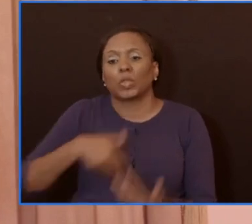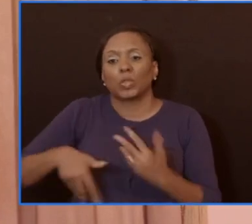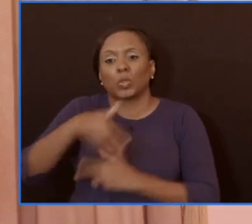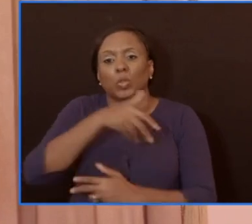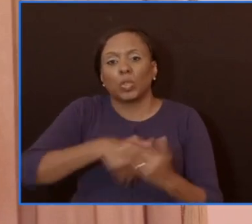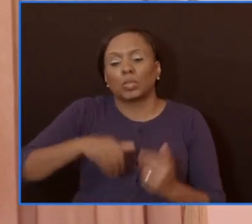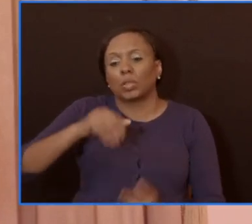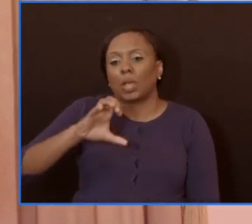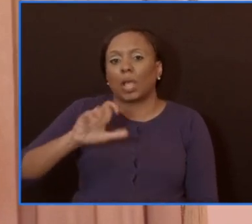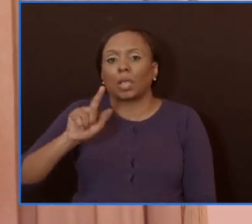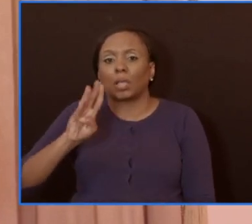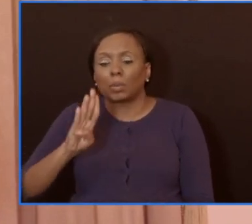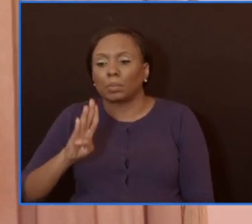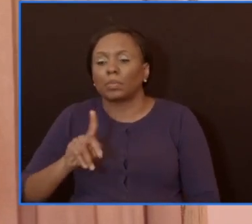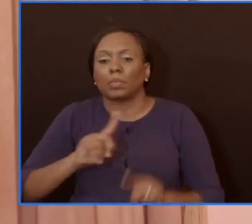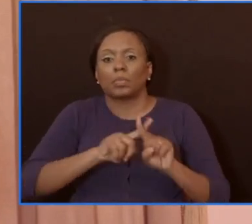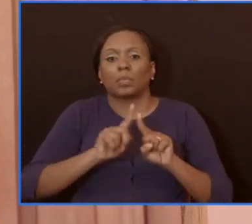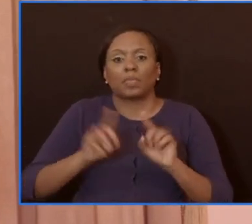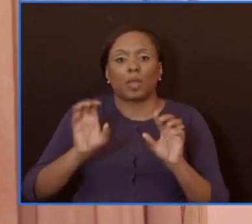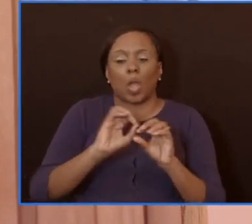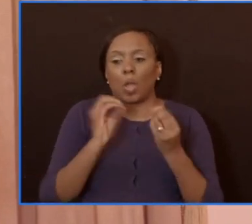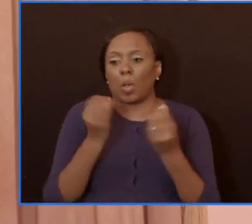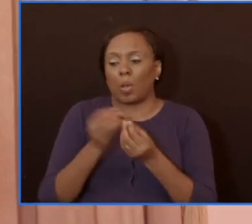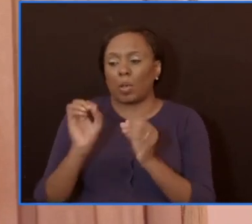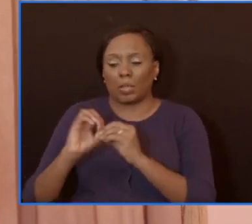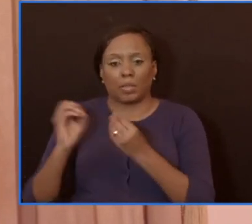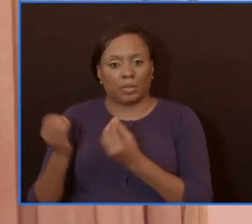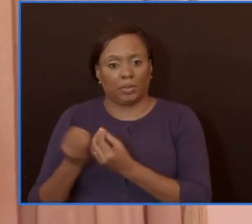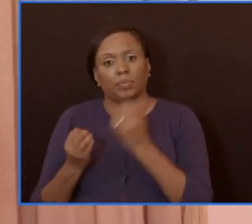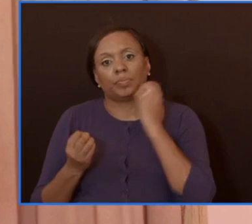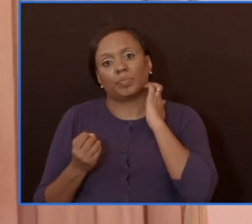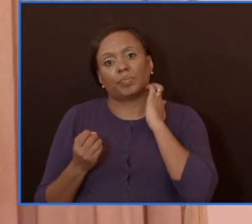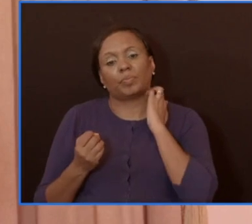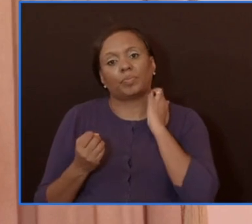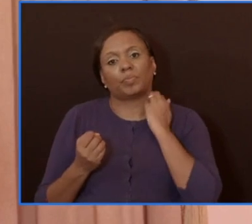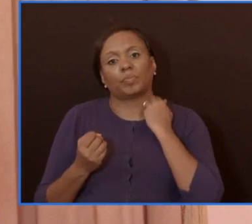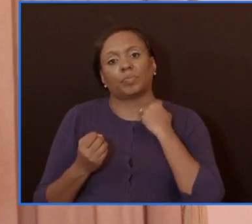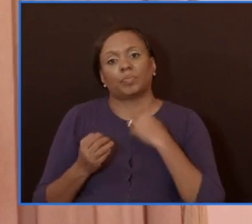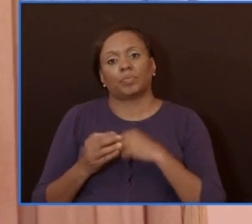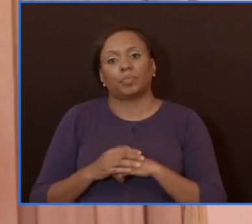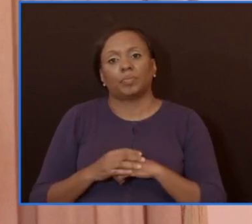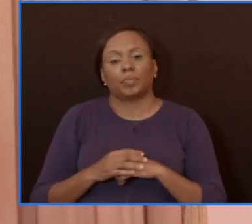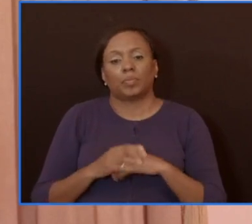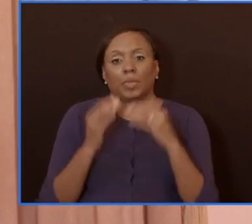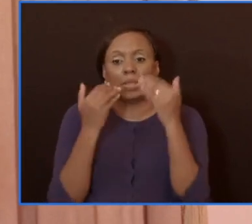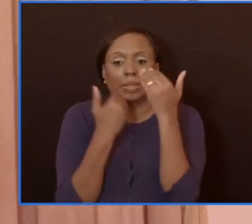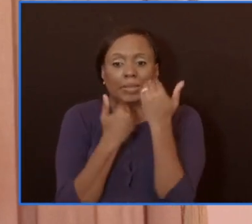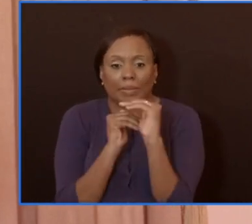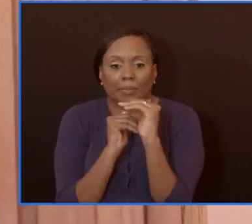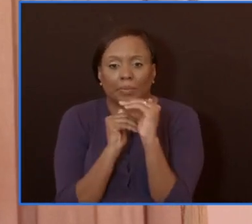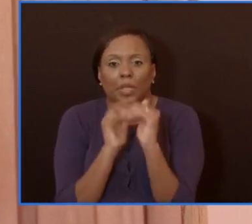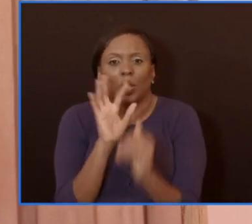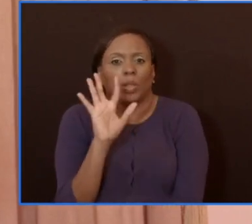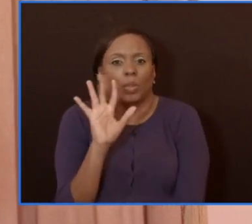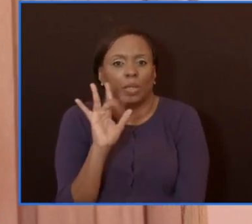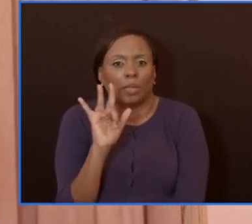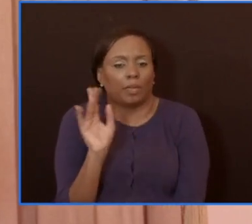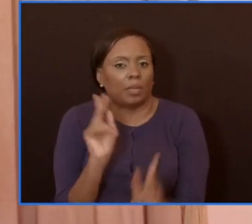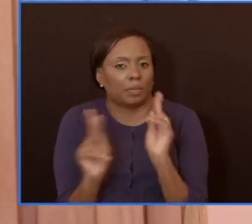associations, organizations, after from Sunday will be limited to 25